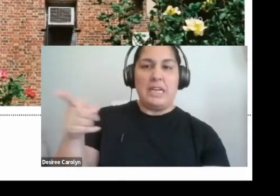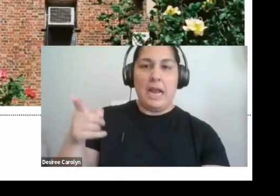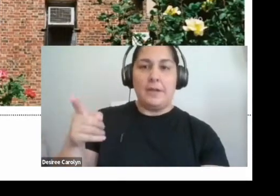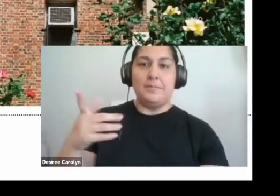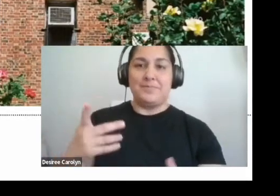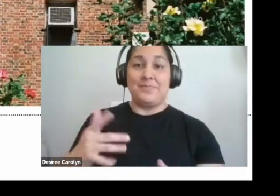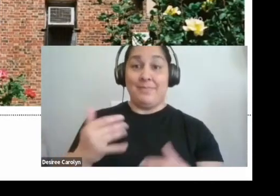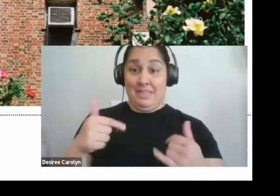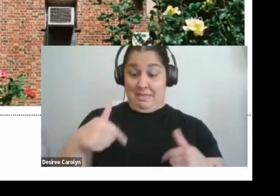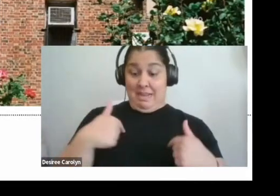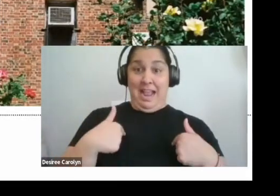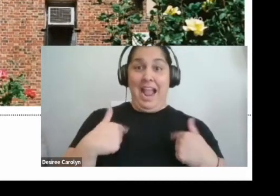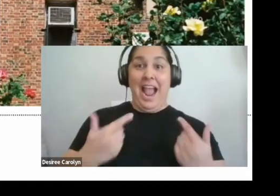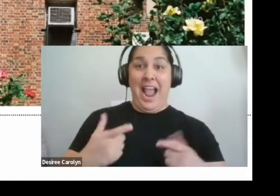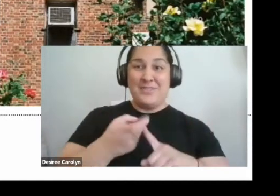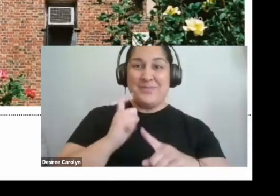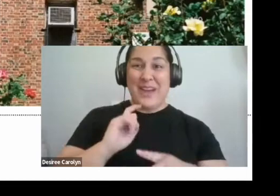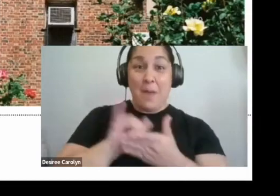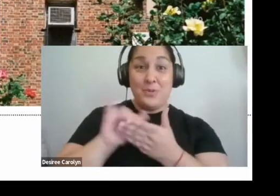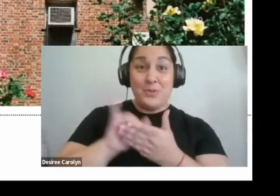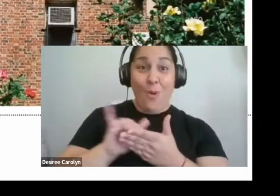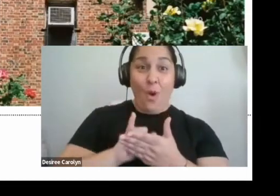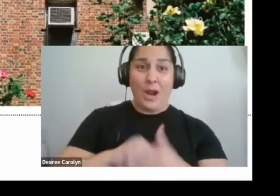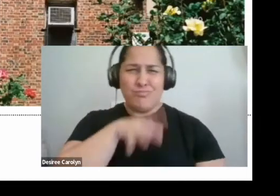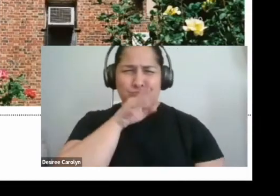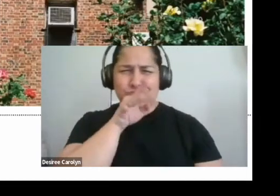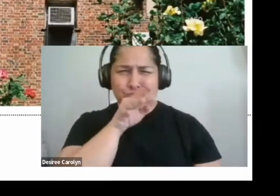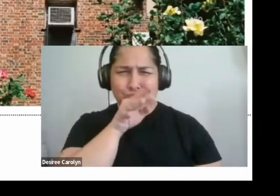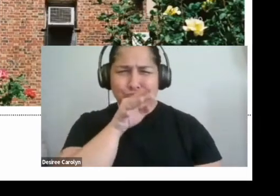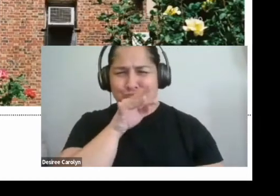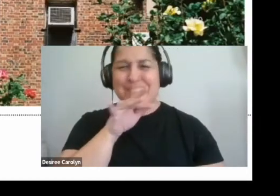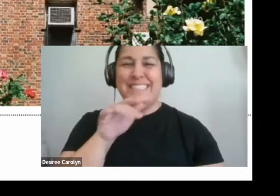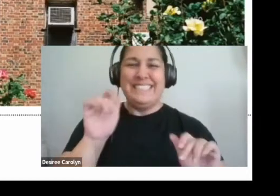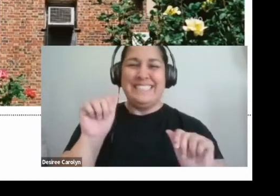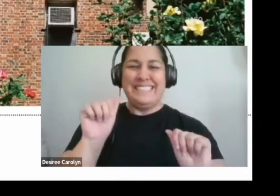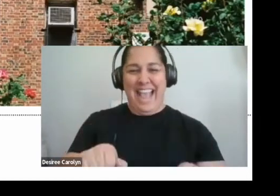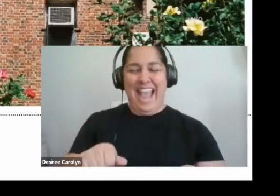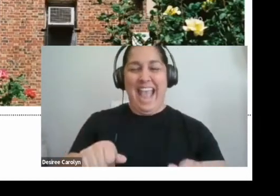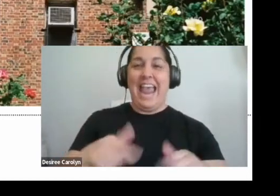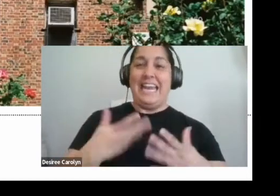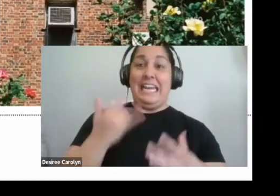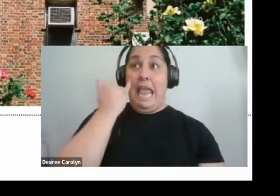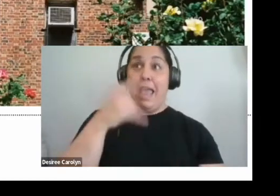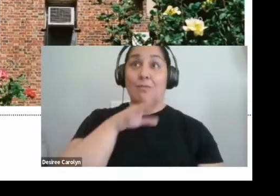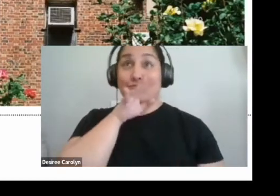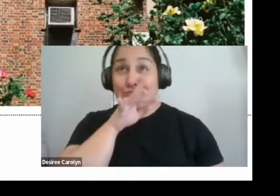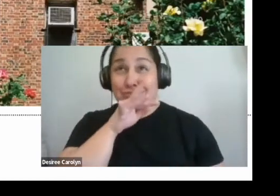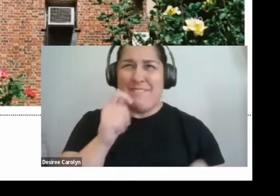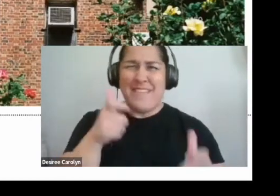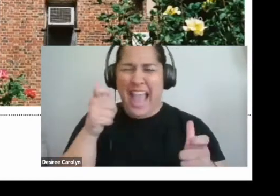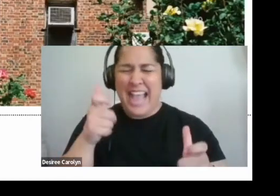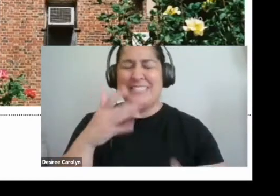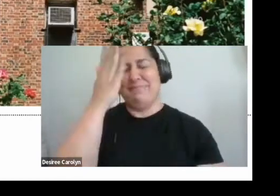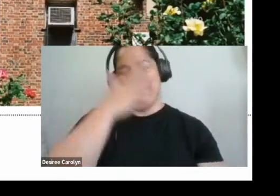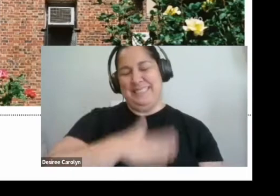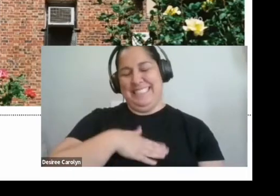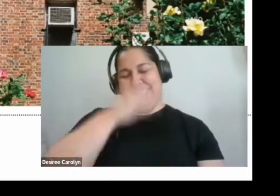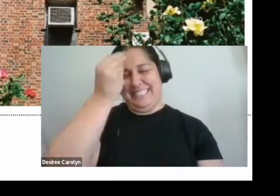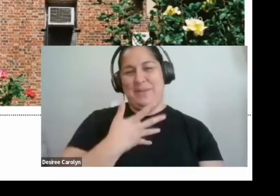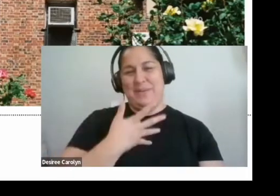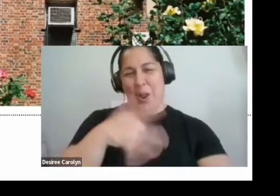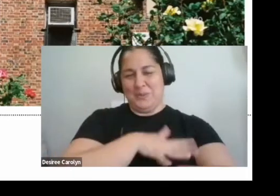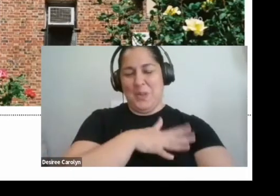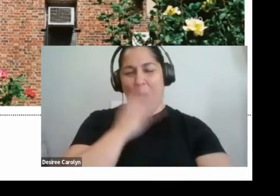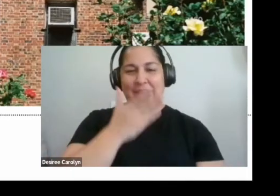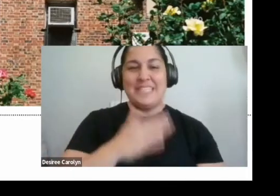New Yorker, so sometimes I talk too fast. And if I'm doing that, please slow me down. So I'll begin by